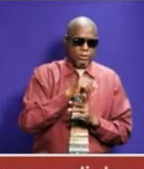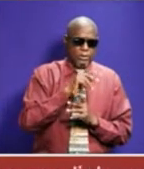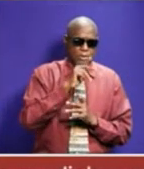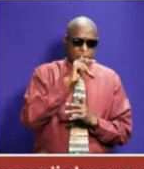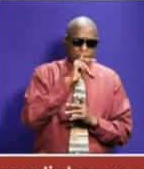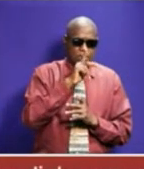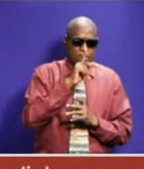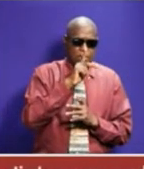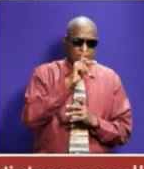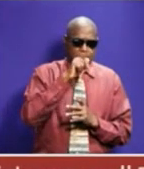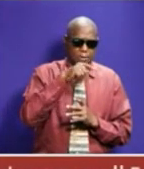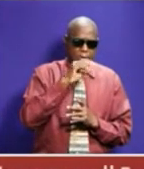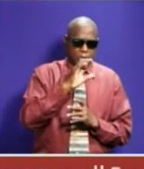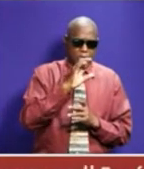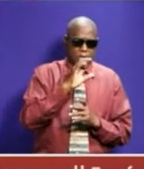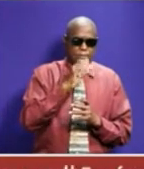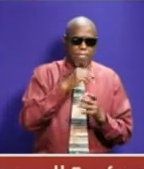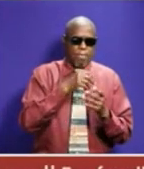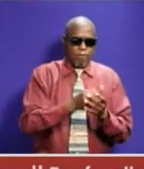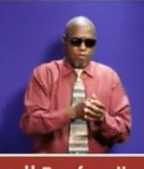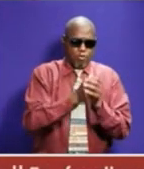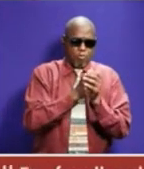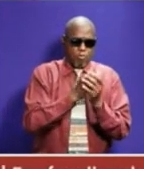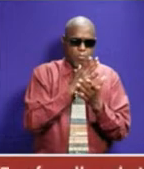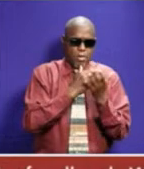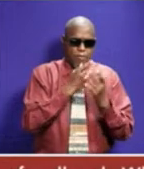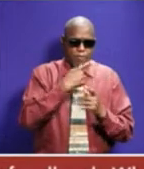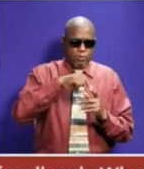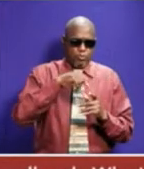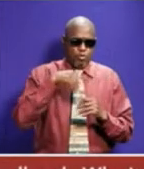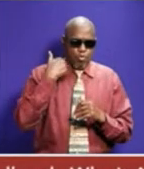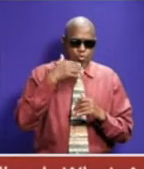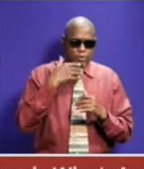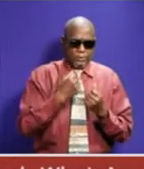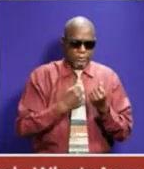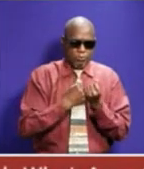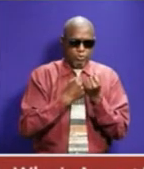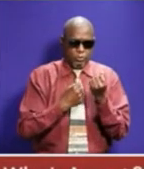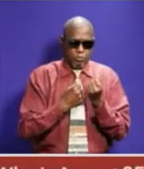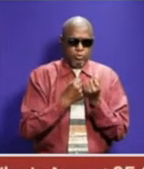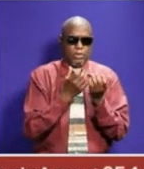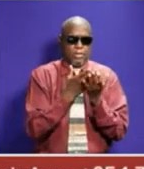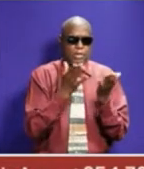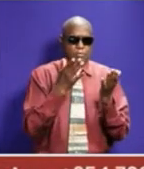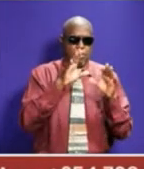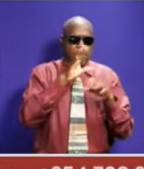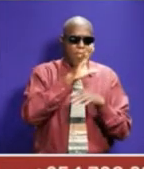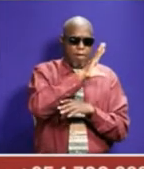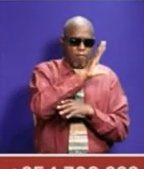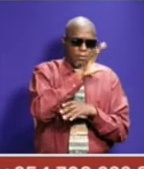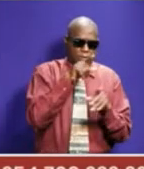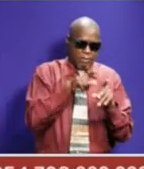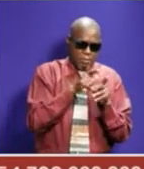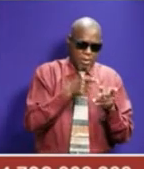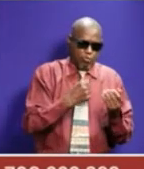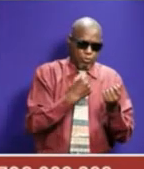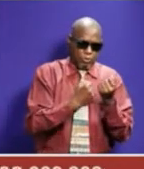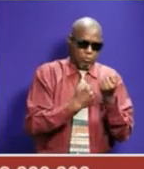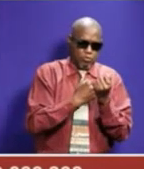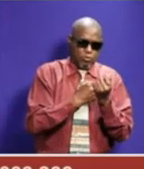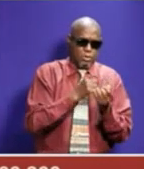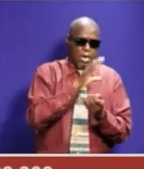is part of us and we support our team in all ways. We are supporting them for African